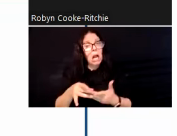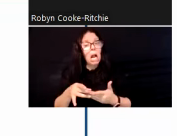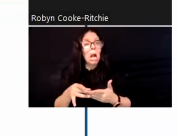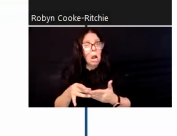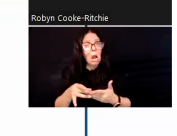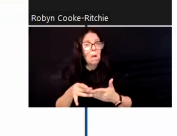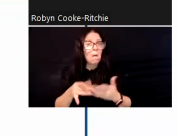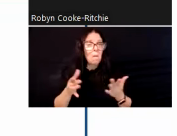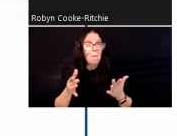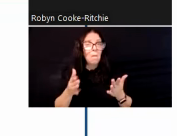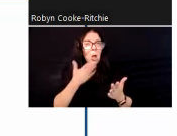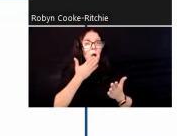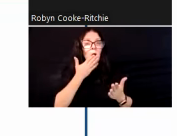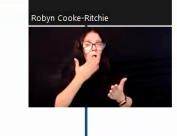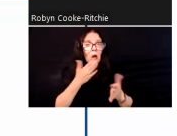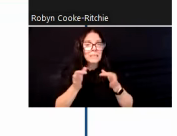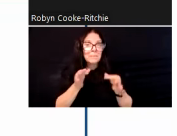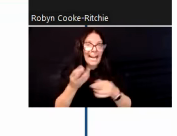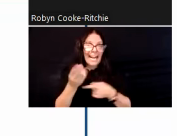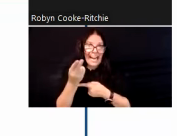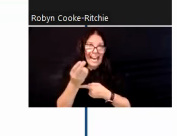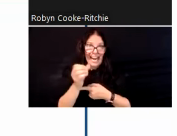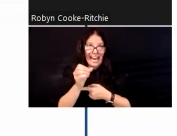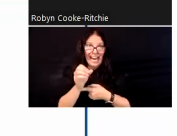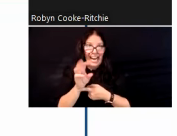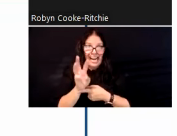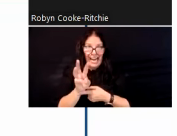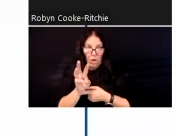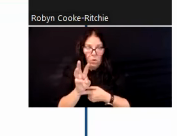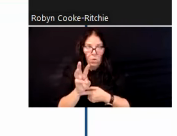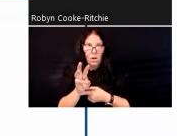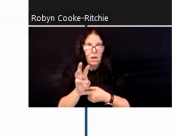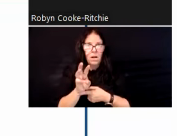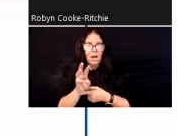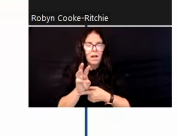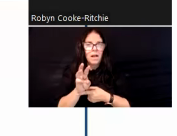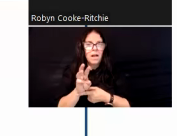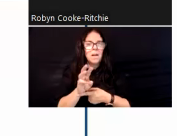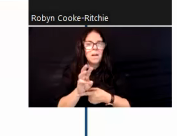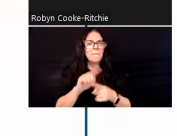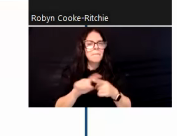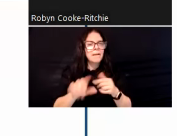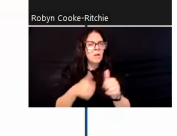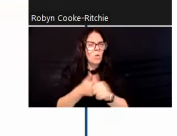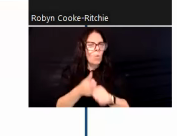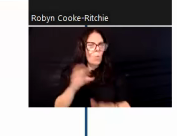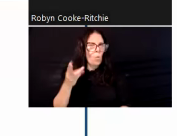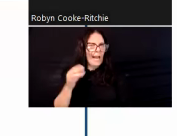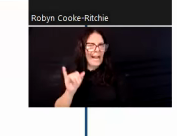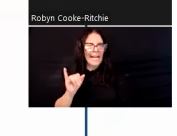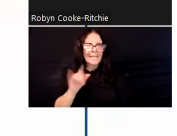explaining how to do something, but they don't explain why you are doing something in